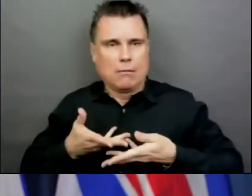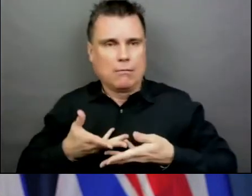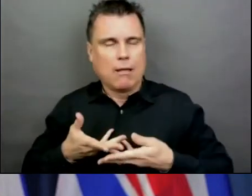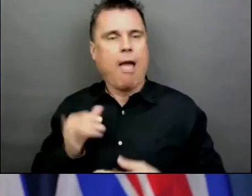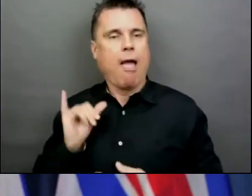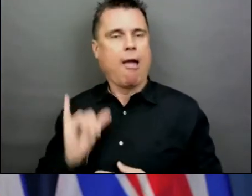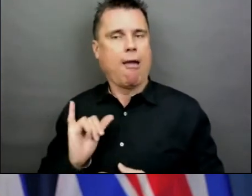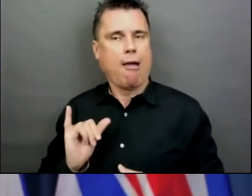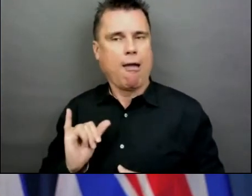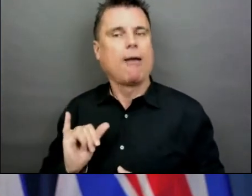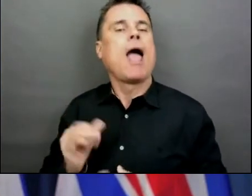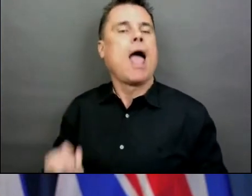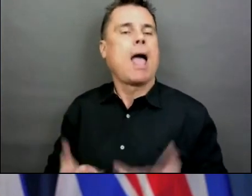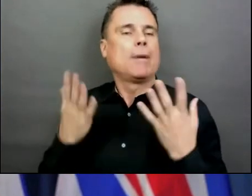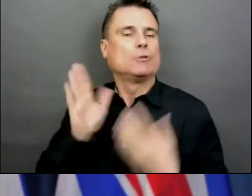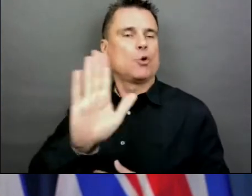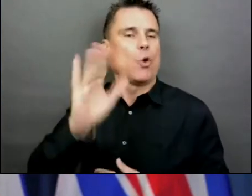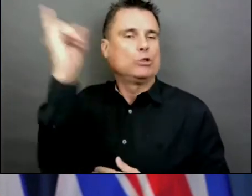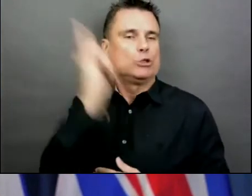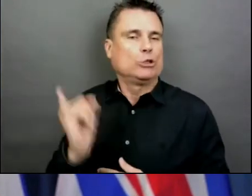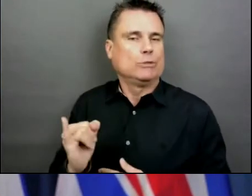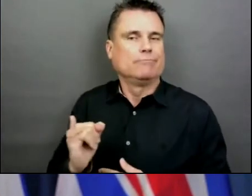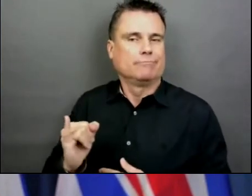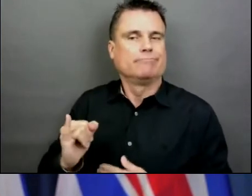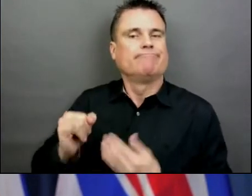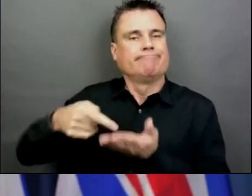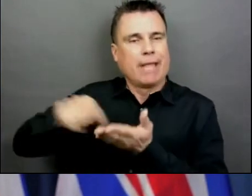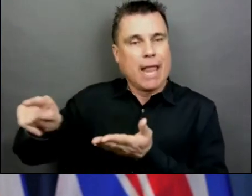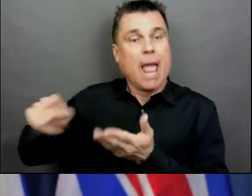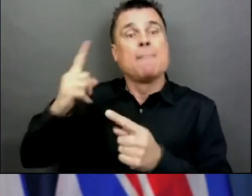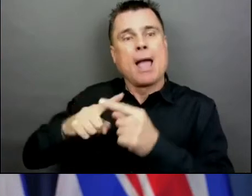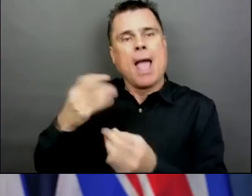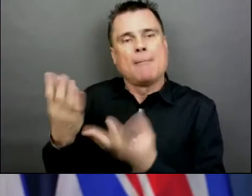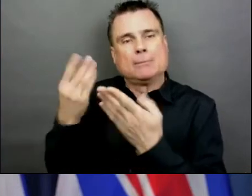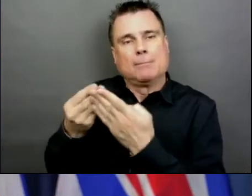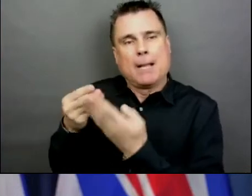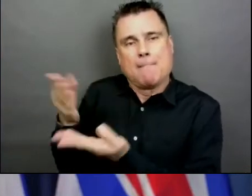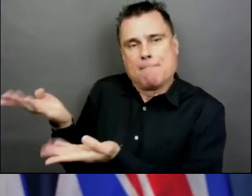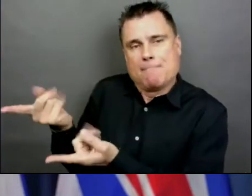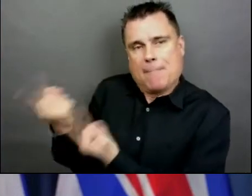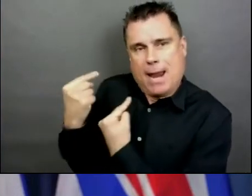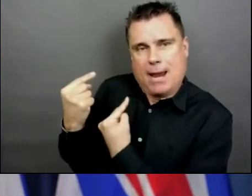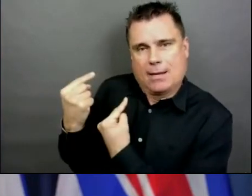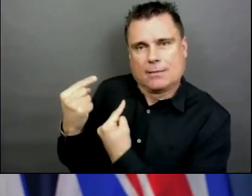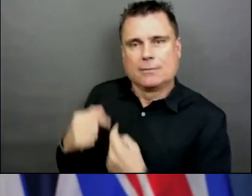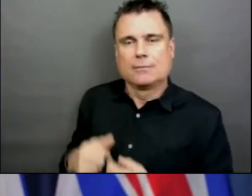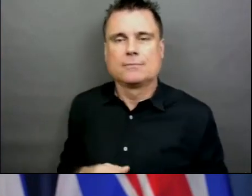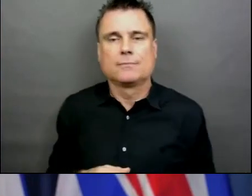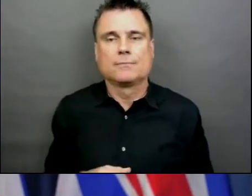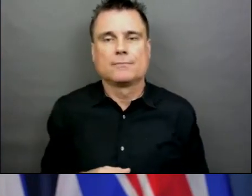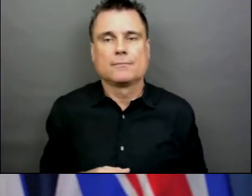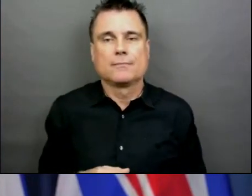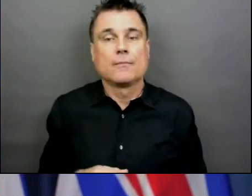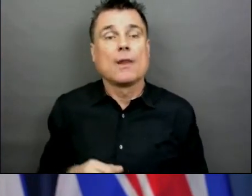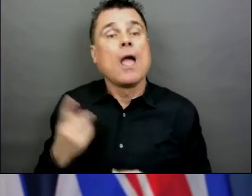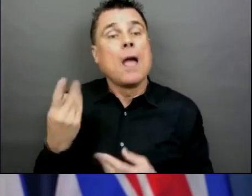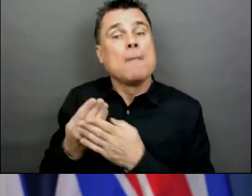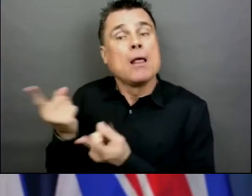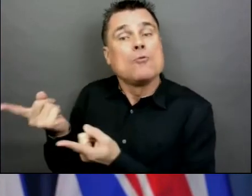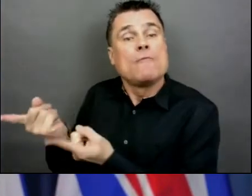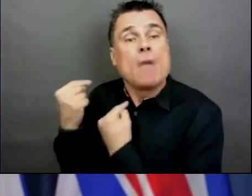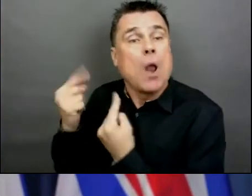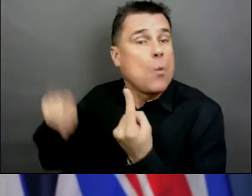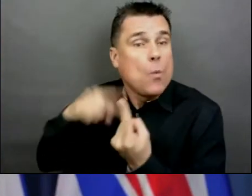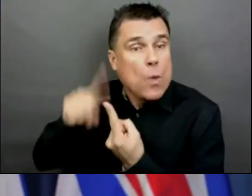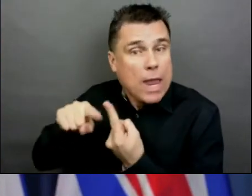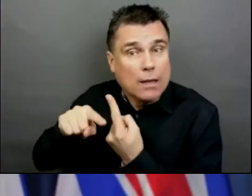plan coverage and the new lower cost enhanced care coverage. Those refunds will be issued between May and July